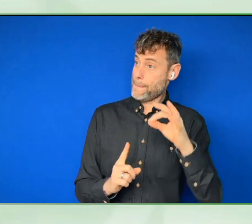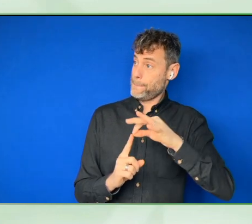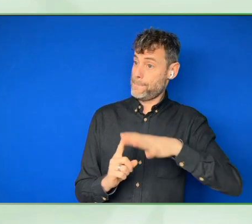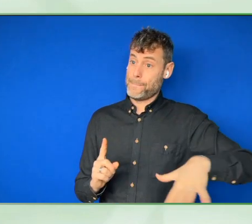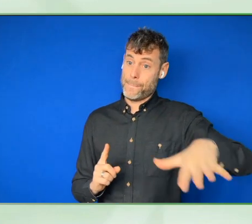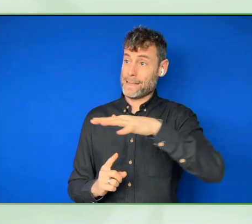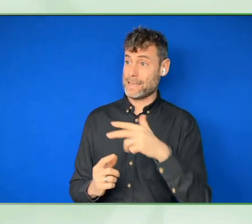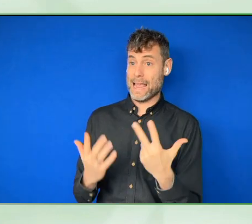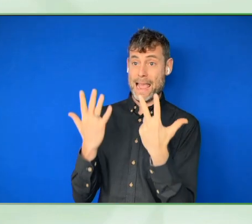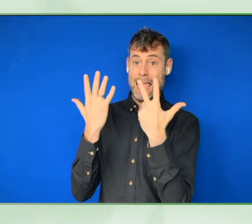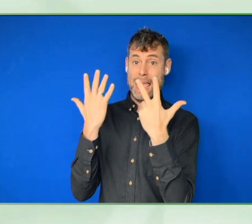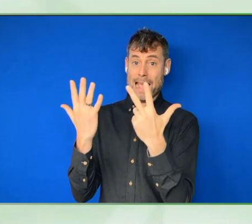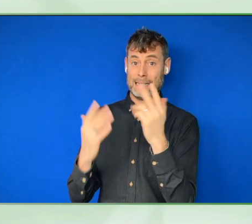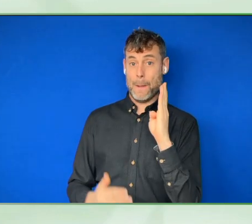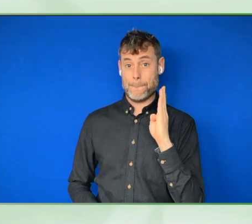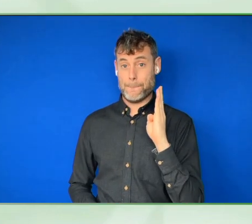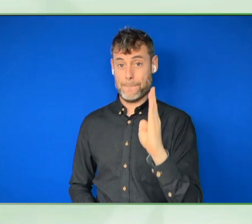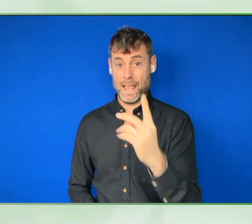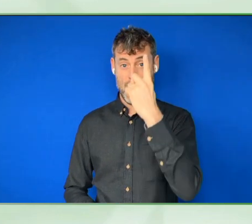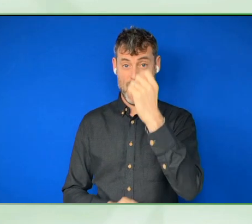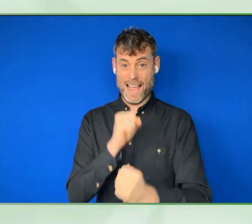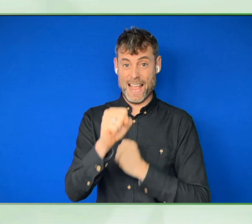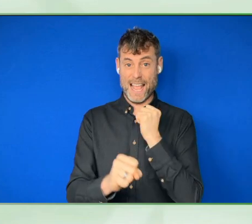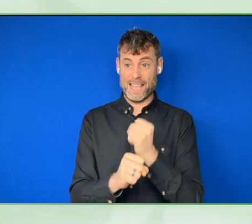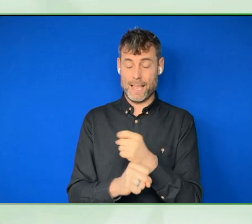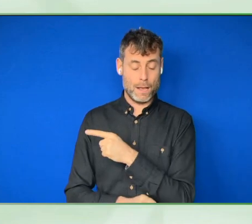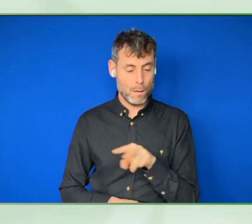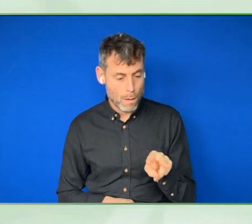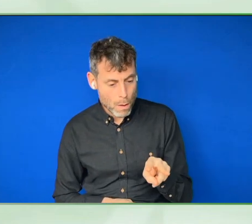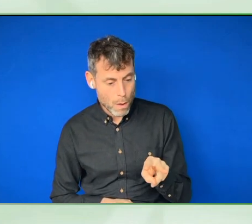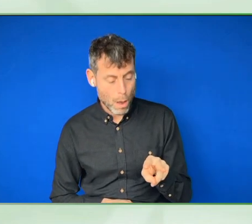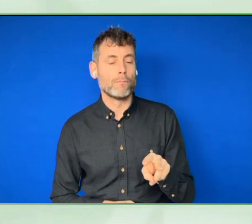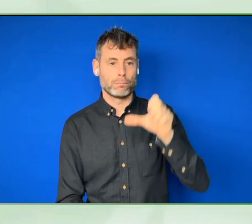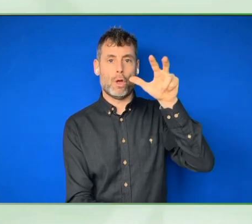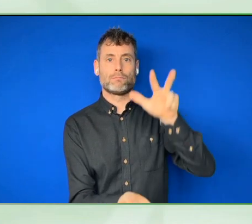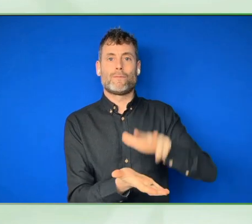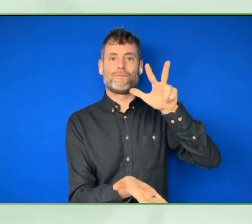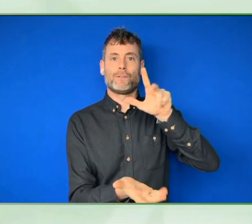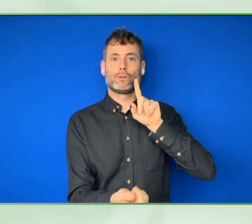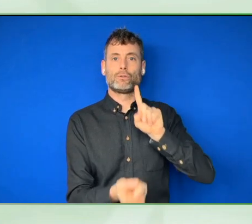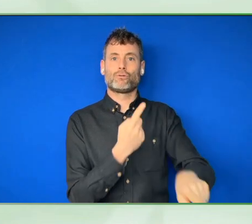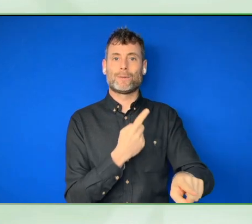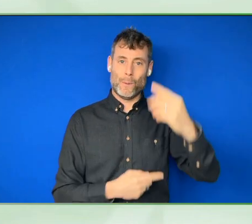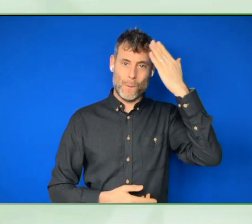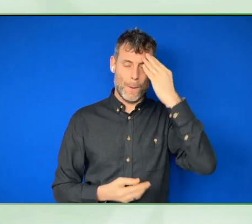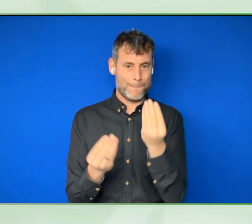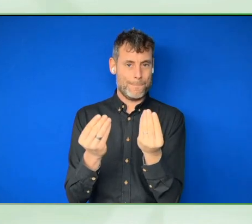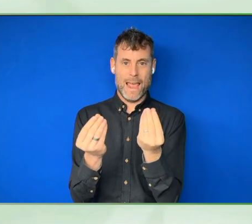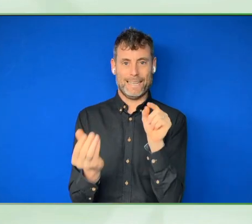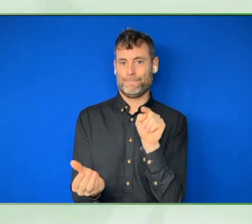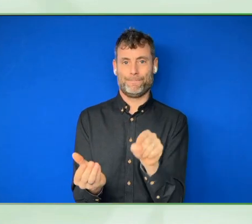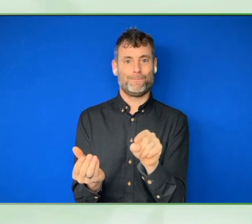year. Wow. And the answer was the approval of the project. Wow. So we will take this project as